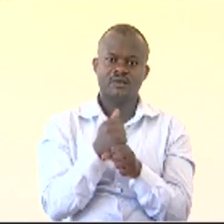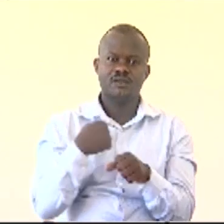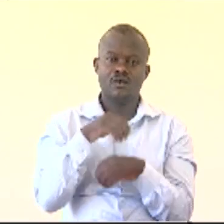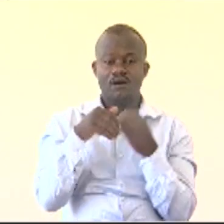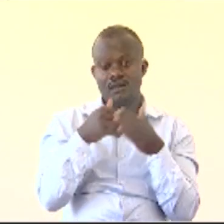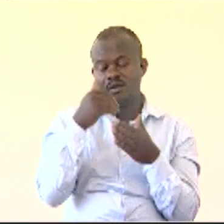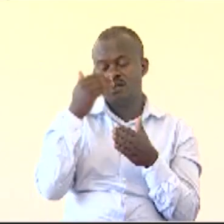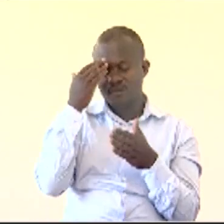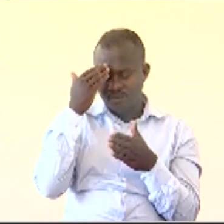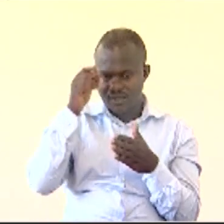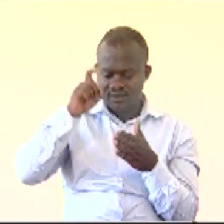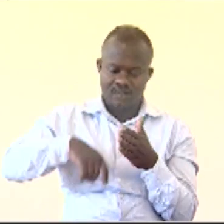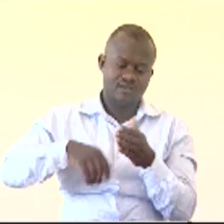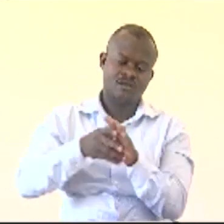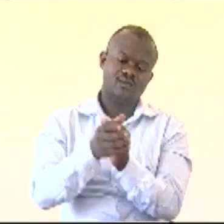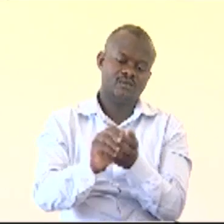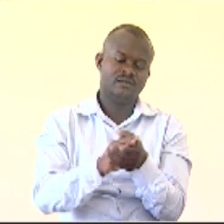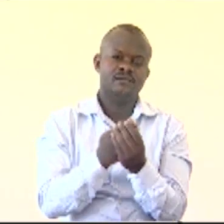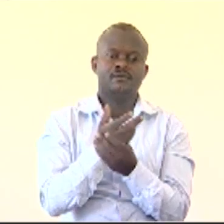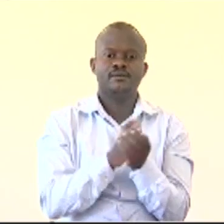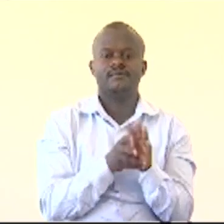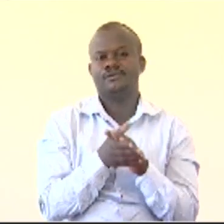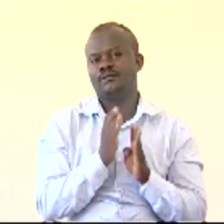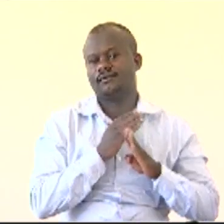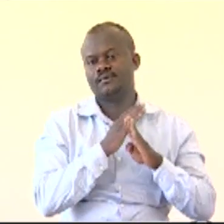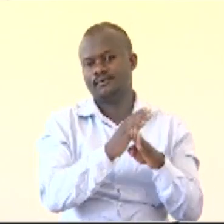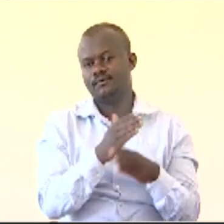washing your hands with a clean water and a soap? To avoid this